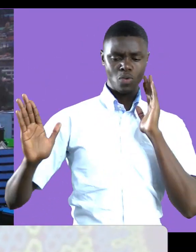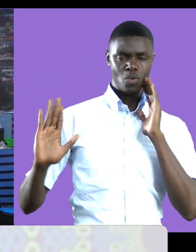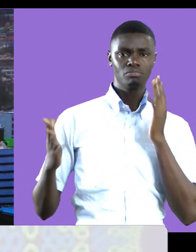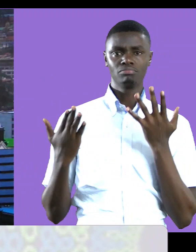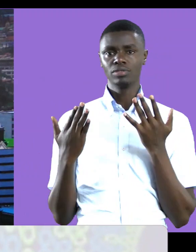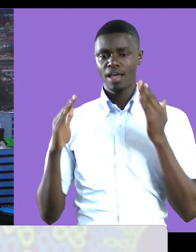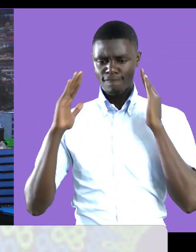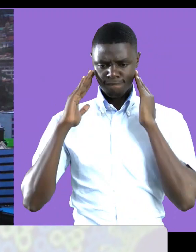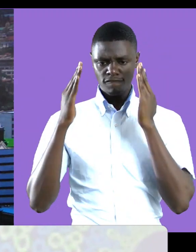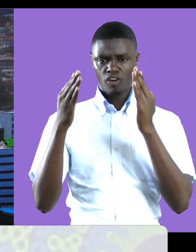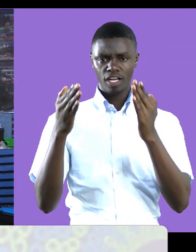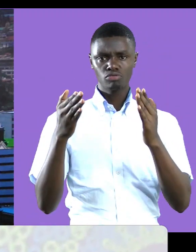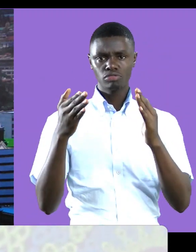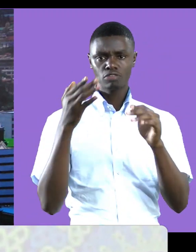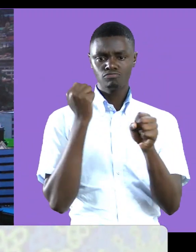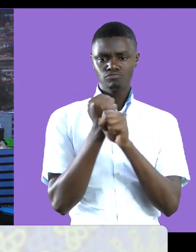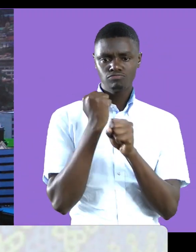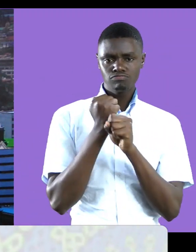shughuliki.